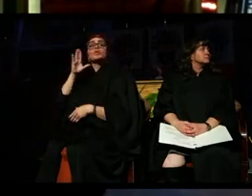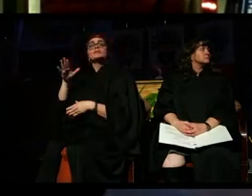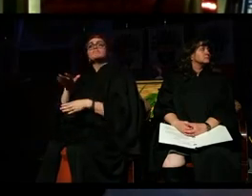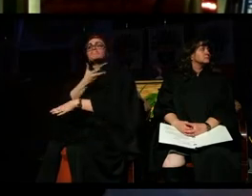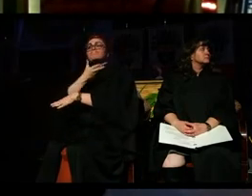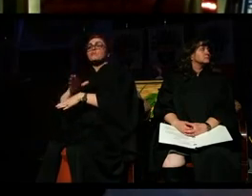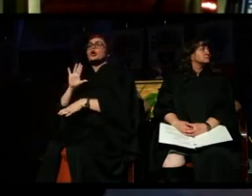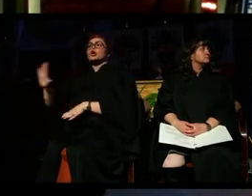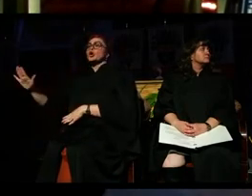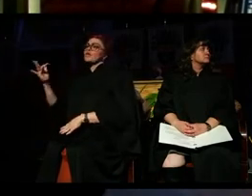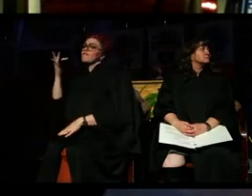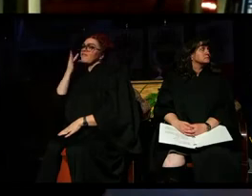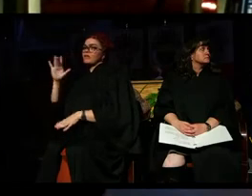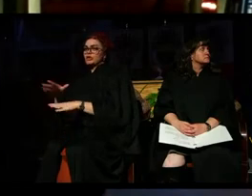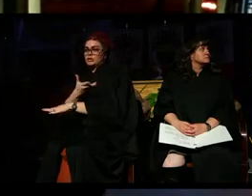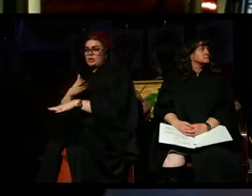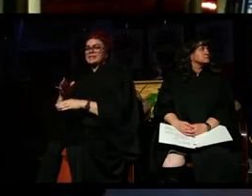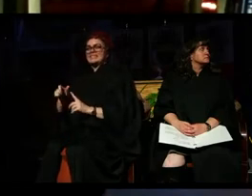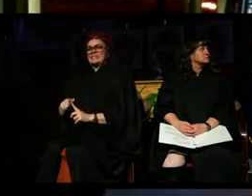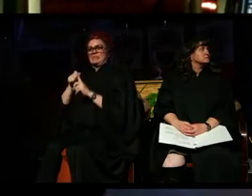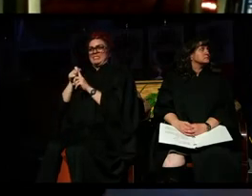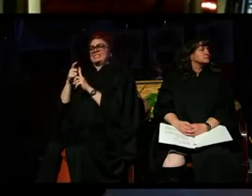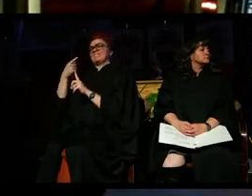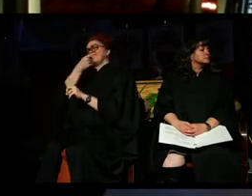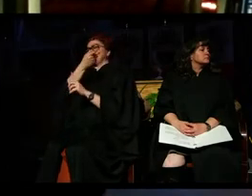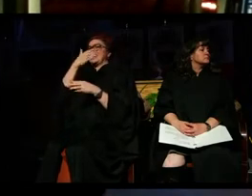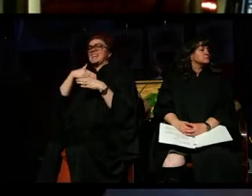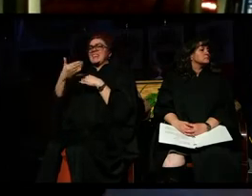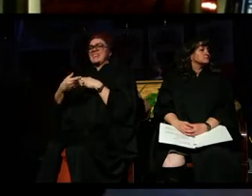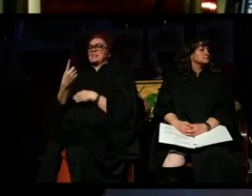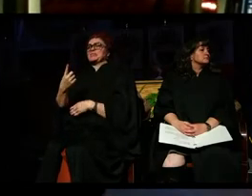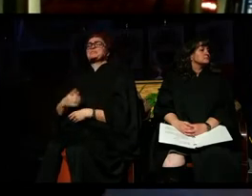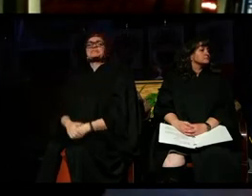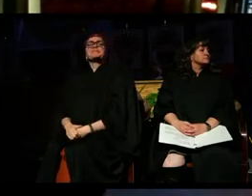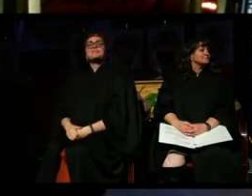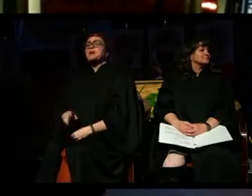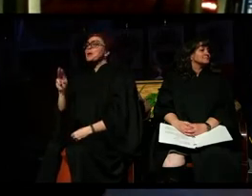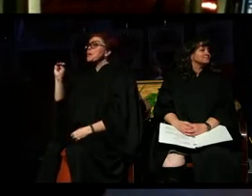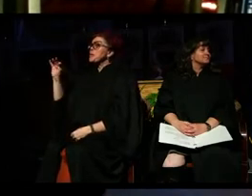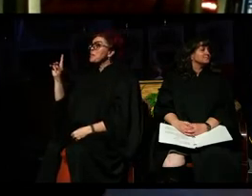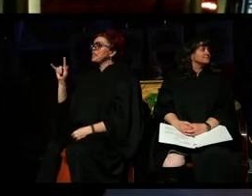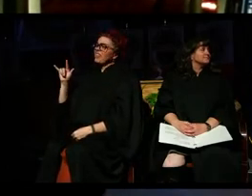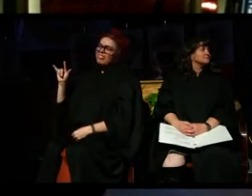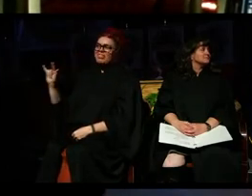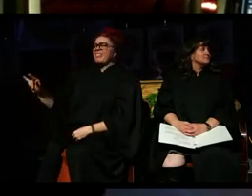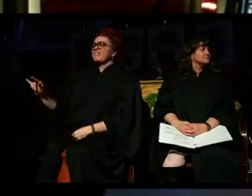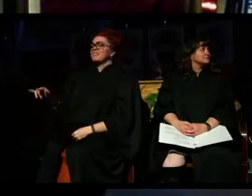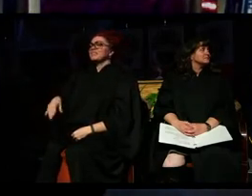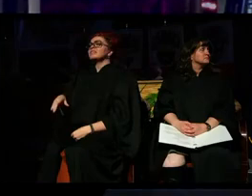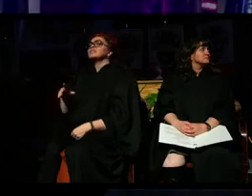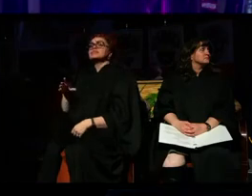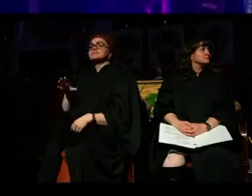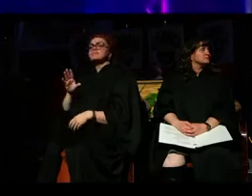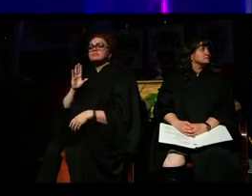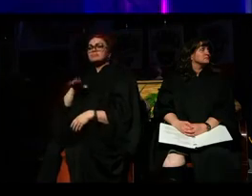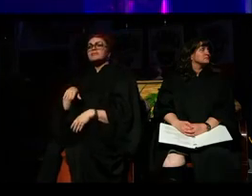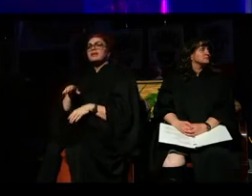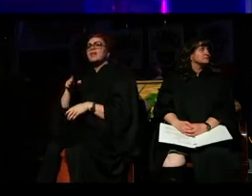her favorites, especially this next one. And Mindy, we love you. Golden, let's do Thank God for Kids for